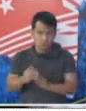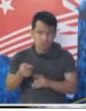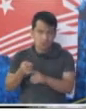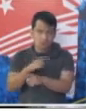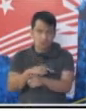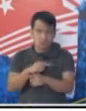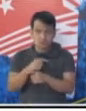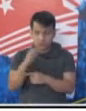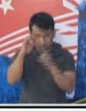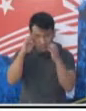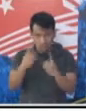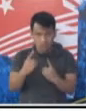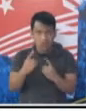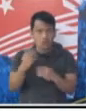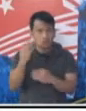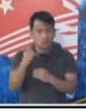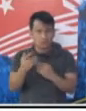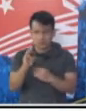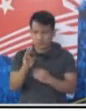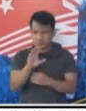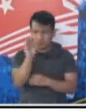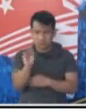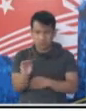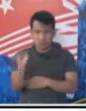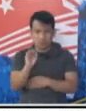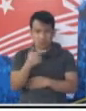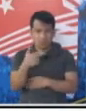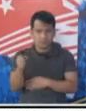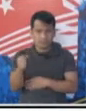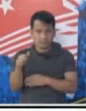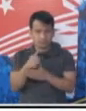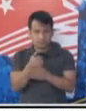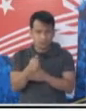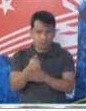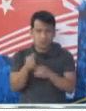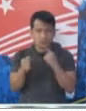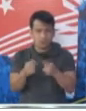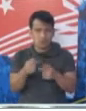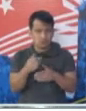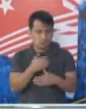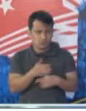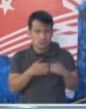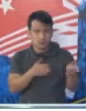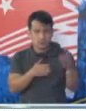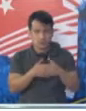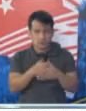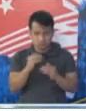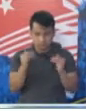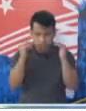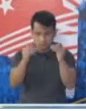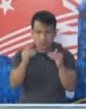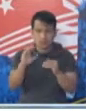ng kursong education kahit na 75% lamang ang high school average nito. Umalma po naman dito si Commissioner on Higher